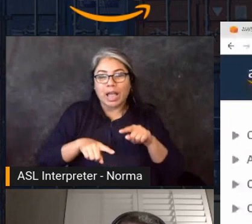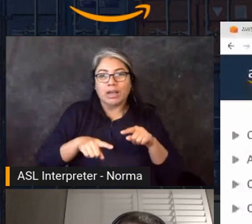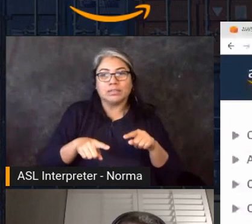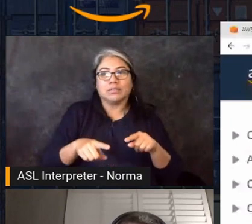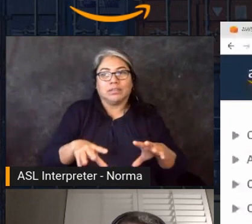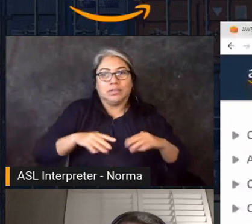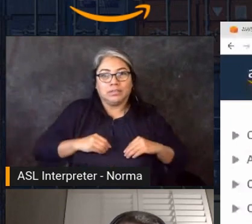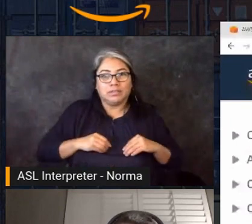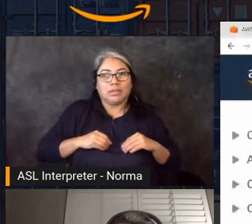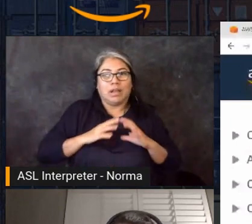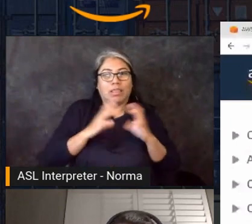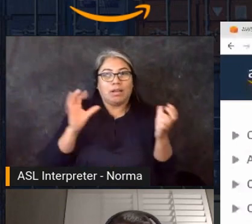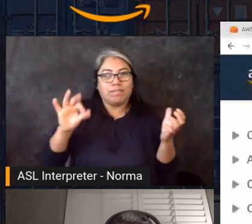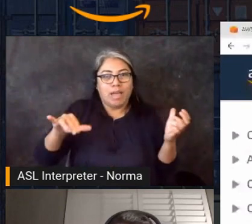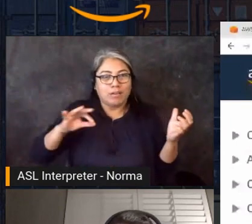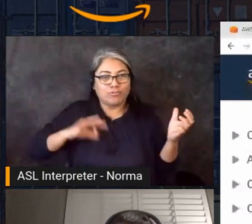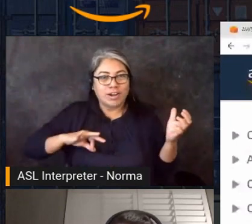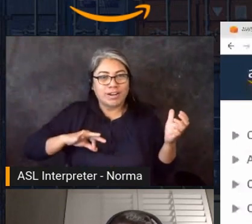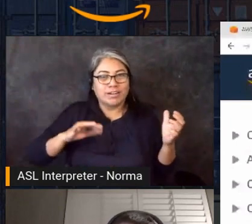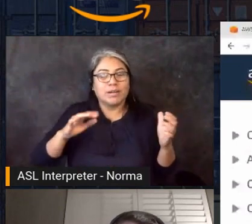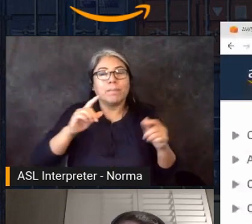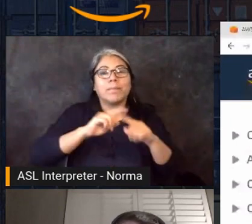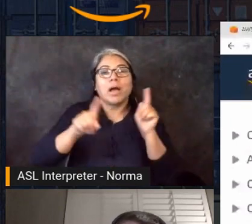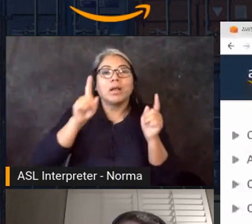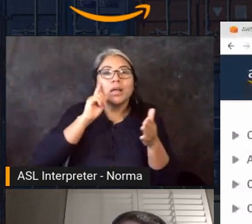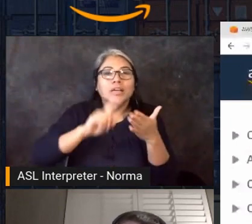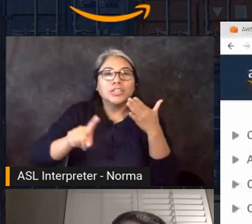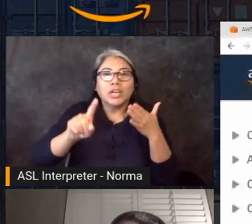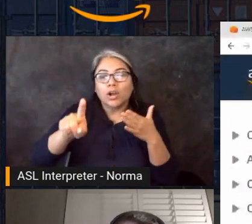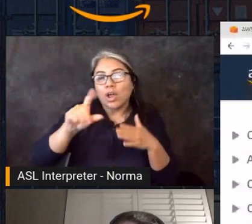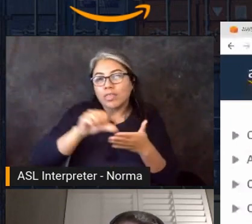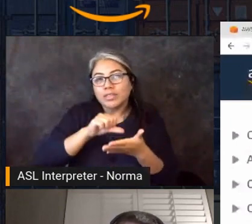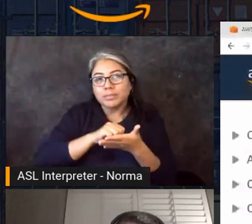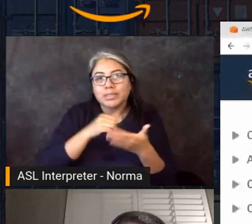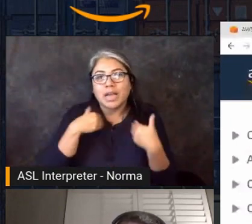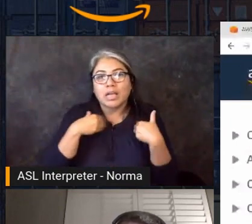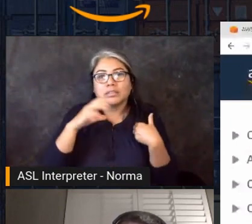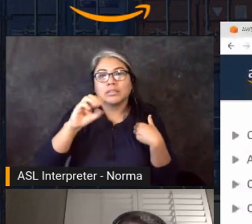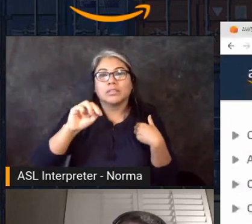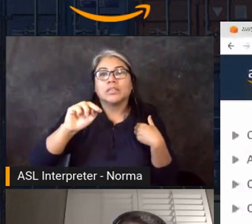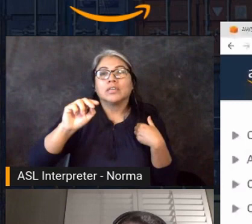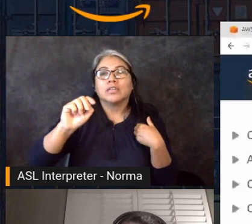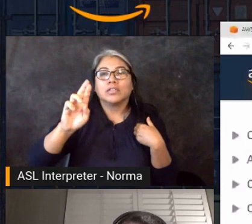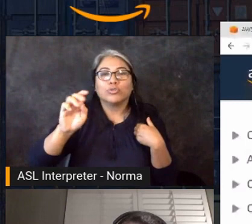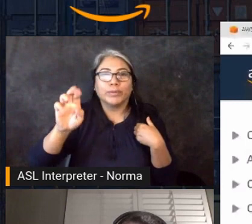out the on this page that does have our contributors. One of my colleagues, Maya, is a